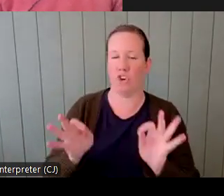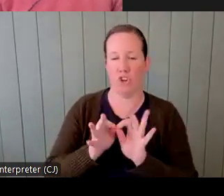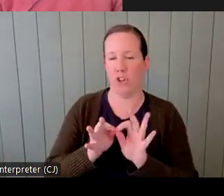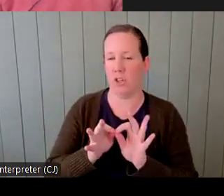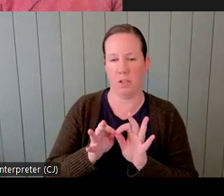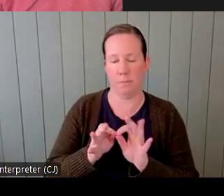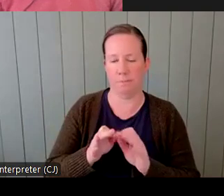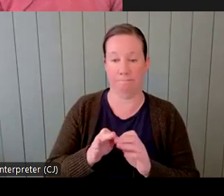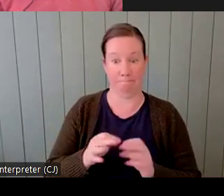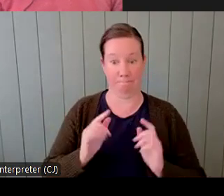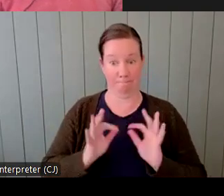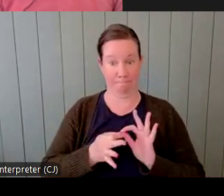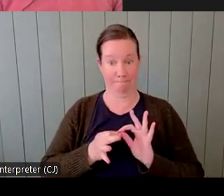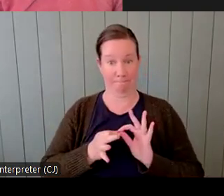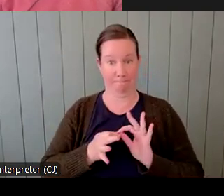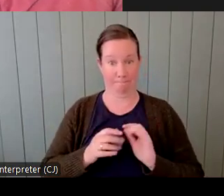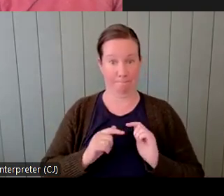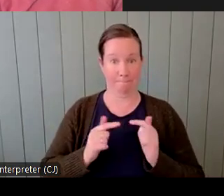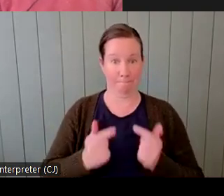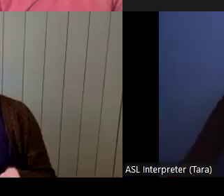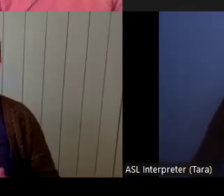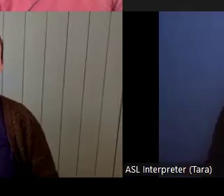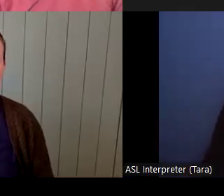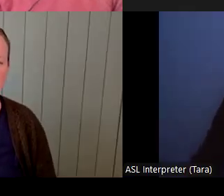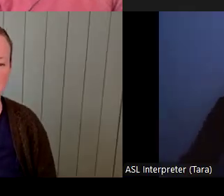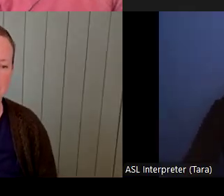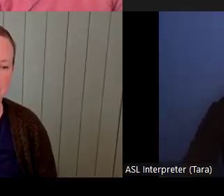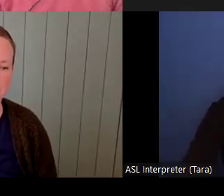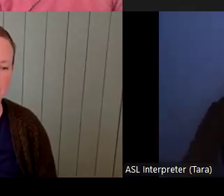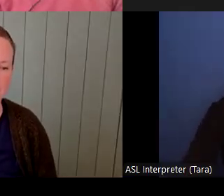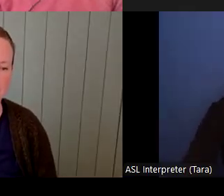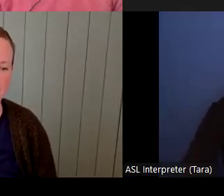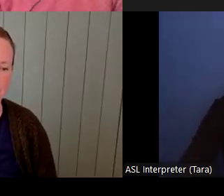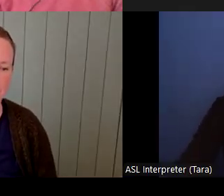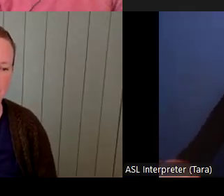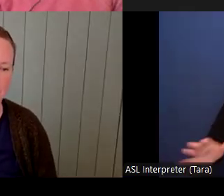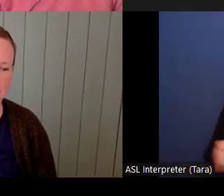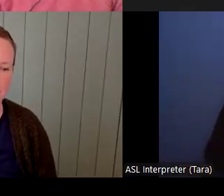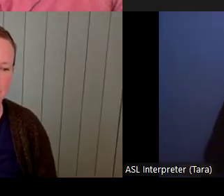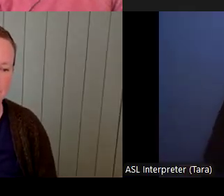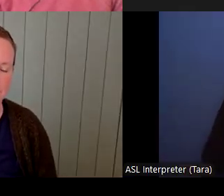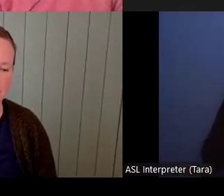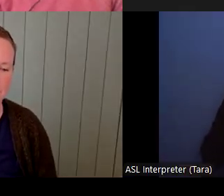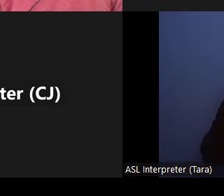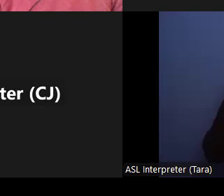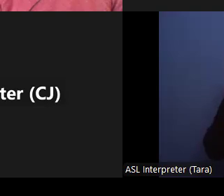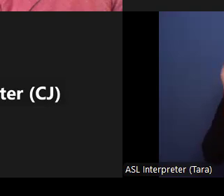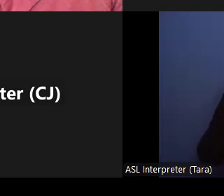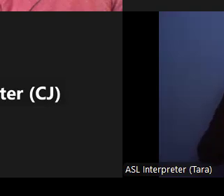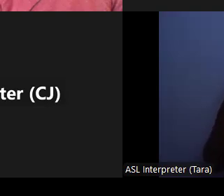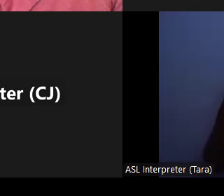sustainable. Wow. And and that's where I think the concept of the community hub for us has been